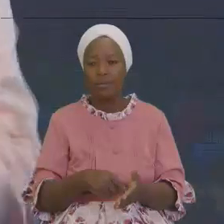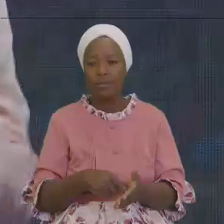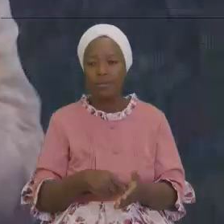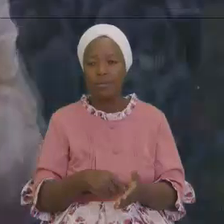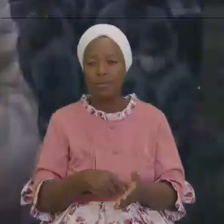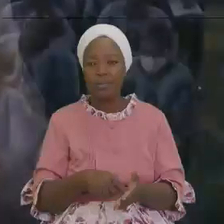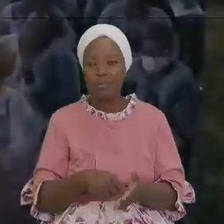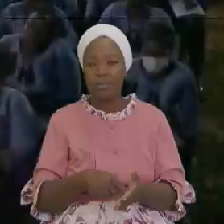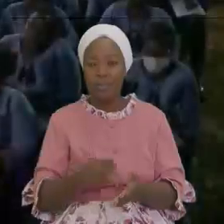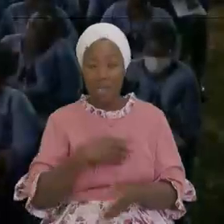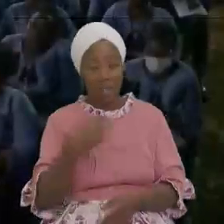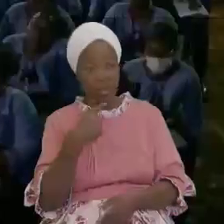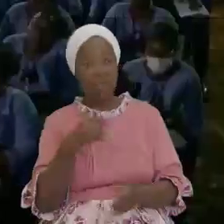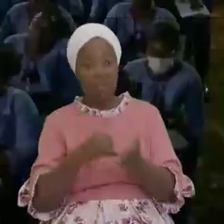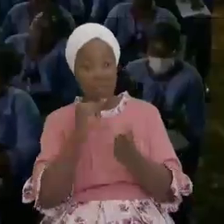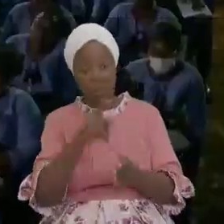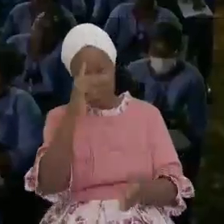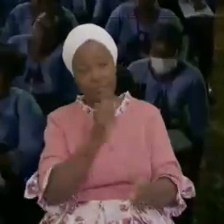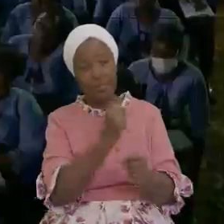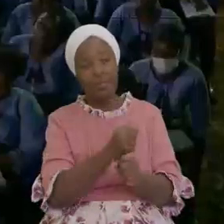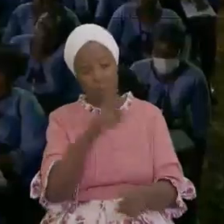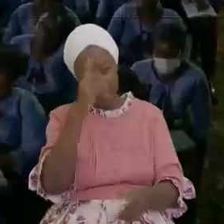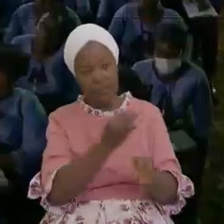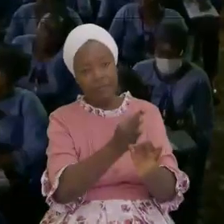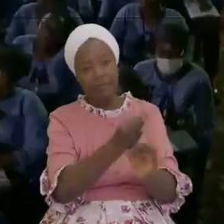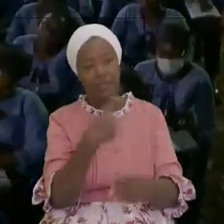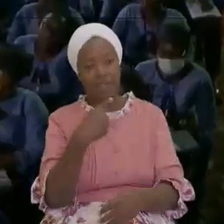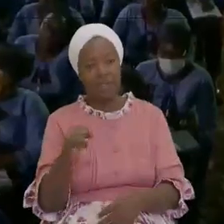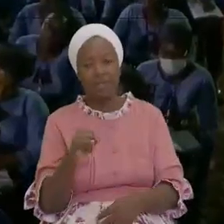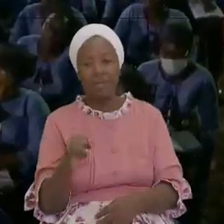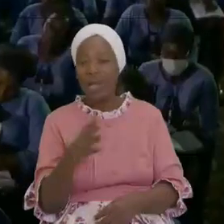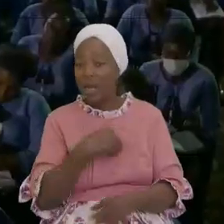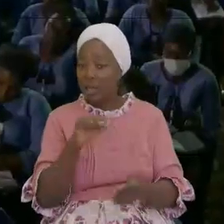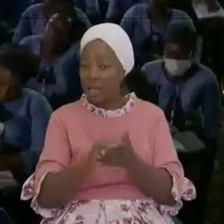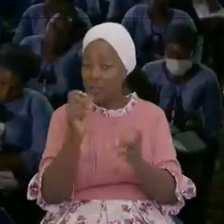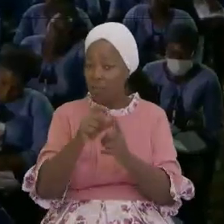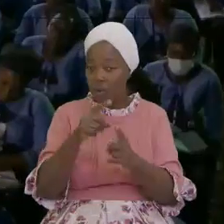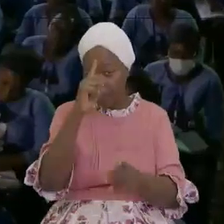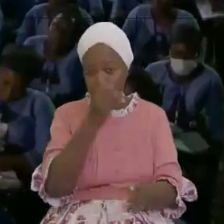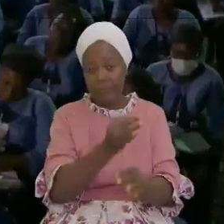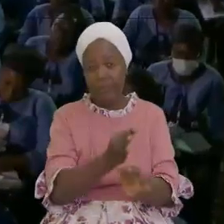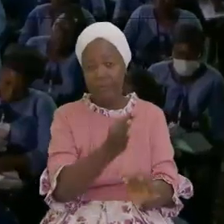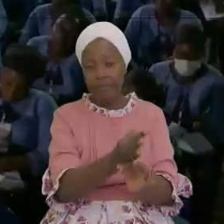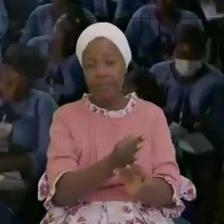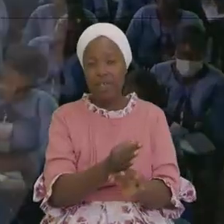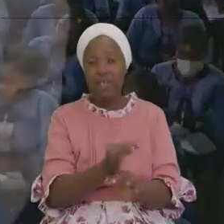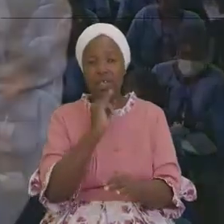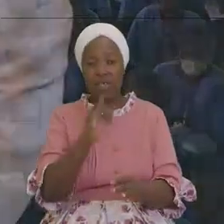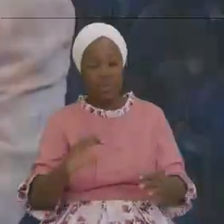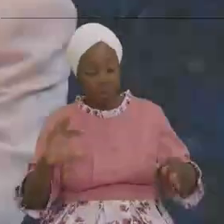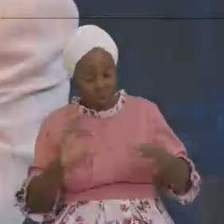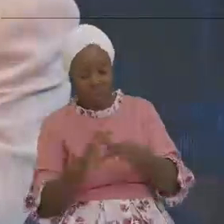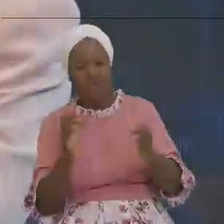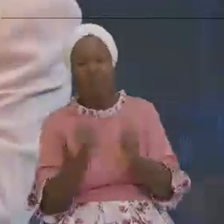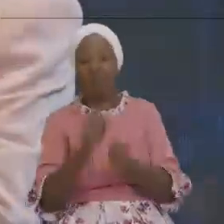And he says, it's a faithful saying. That word faithful is connected with God.